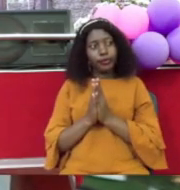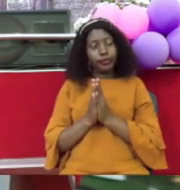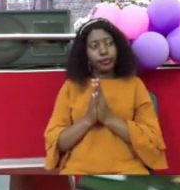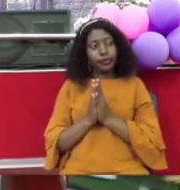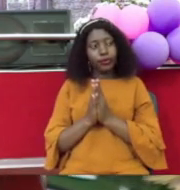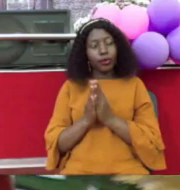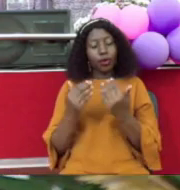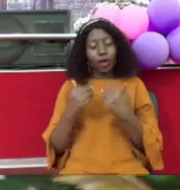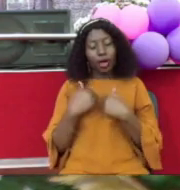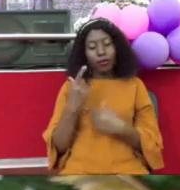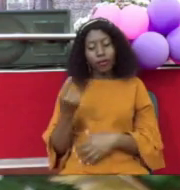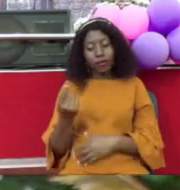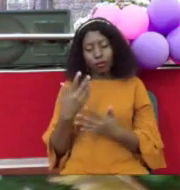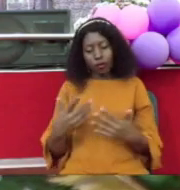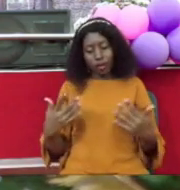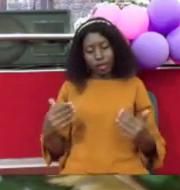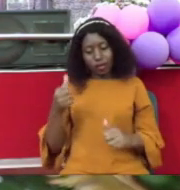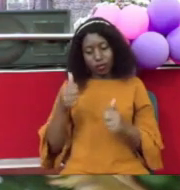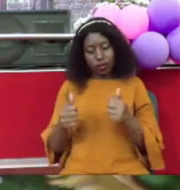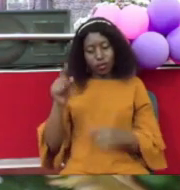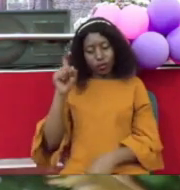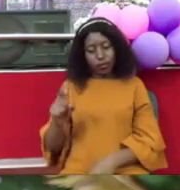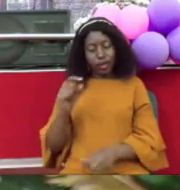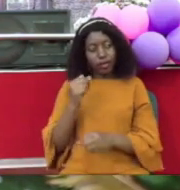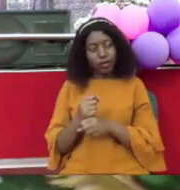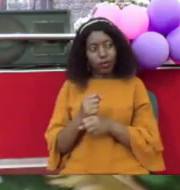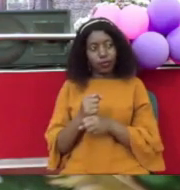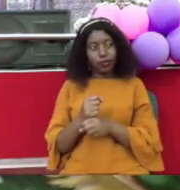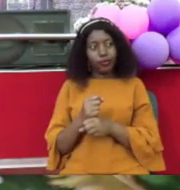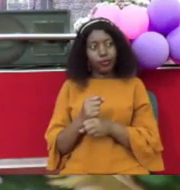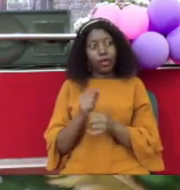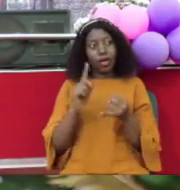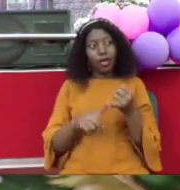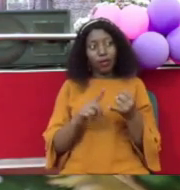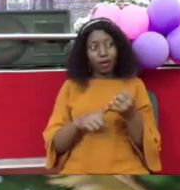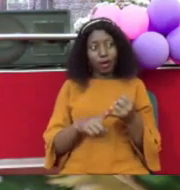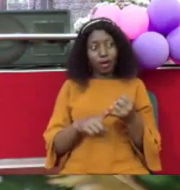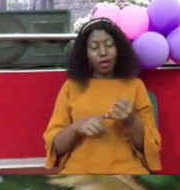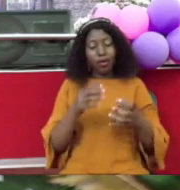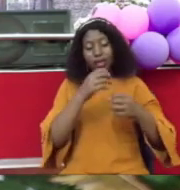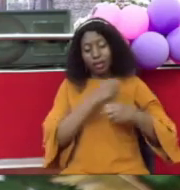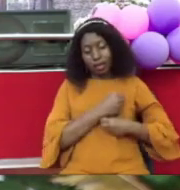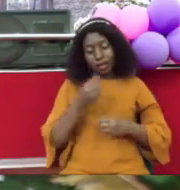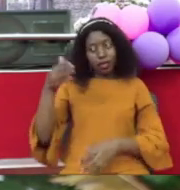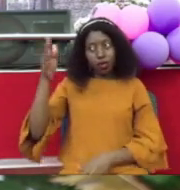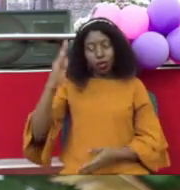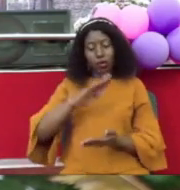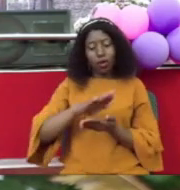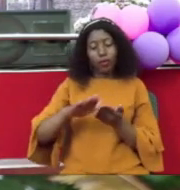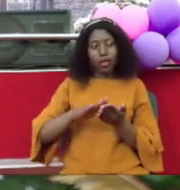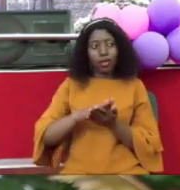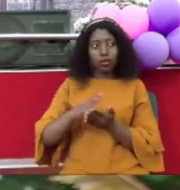few things you must do. Lazima kuna mambo ambayo unafaa ufanye. You must trust God based on his word. Mwaminie Mungu kwa neno